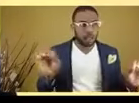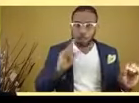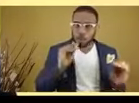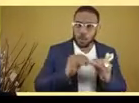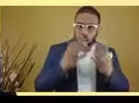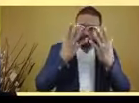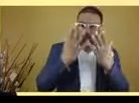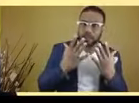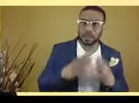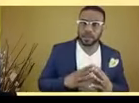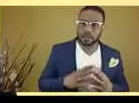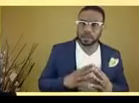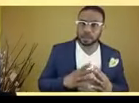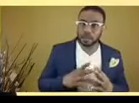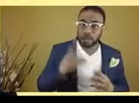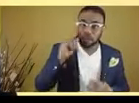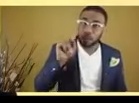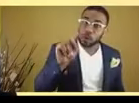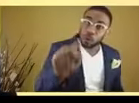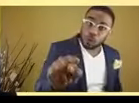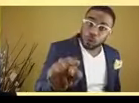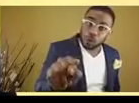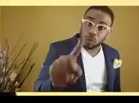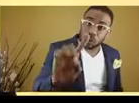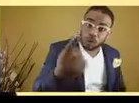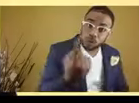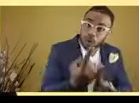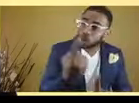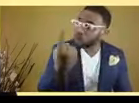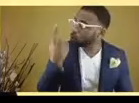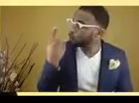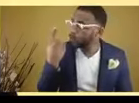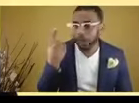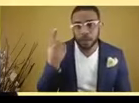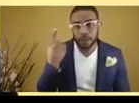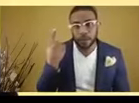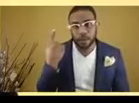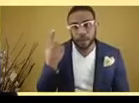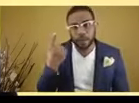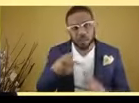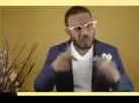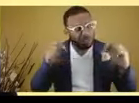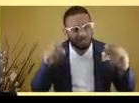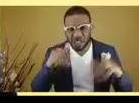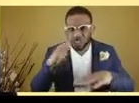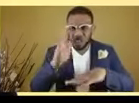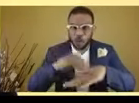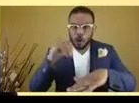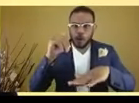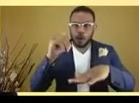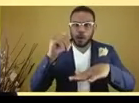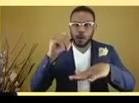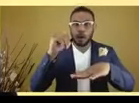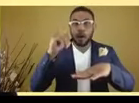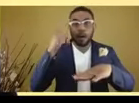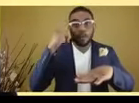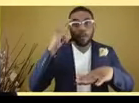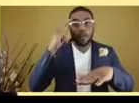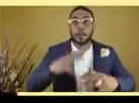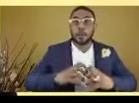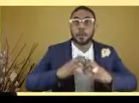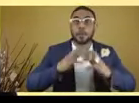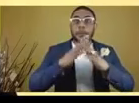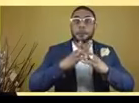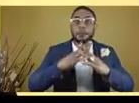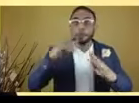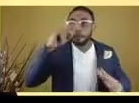tragic than for you to turn back from this call for building